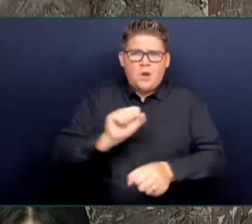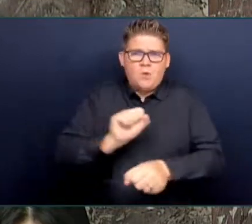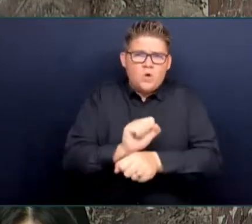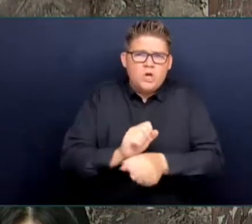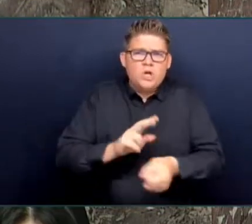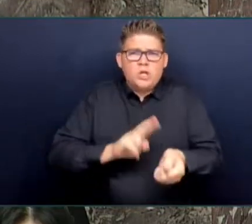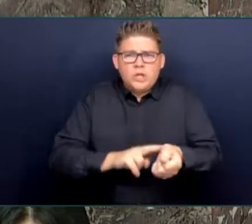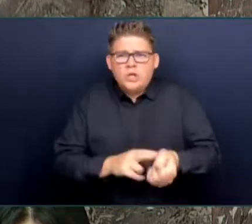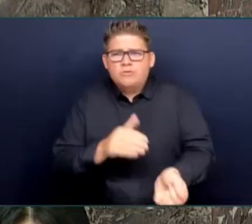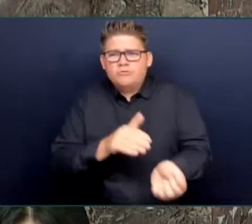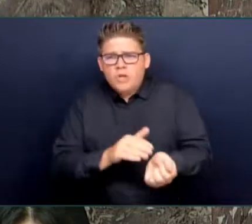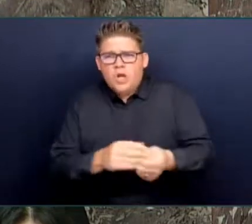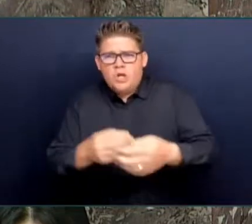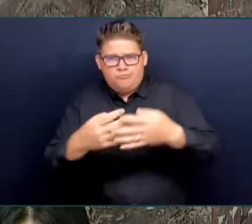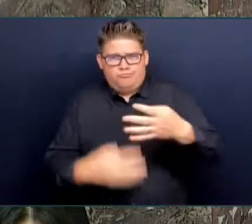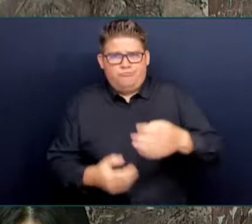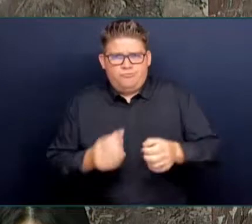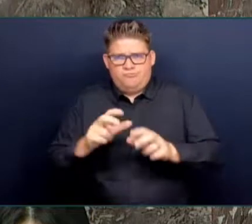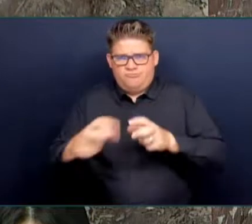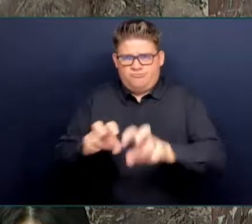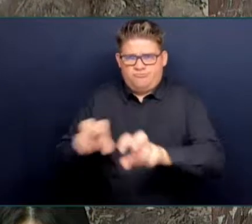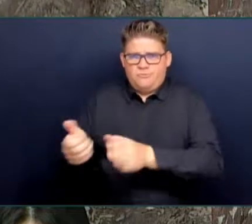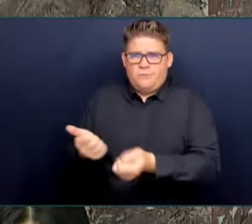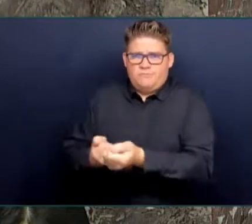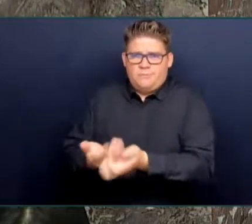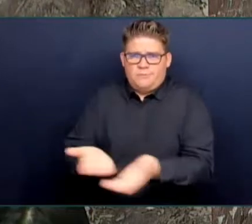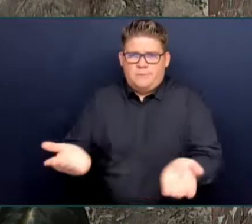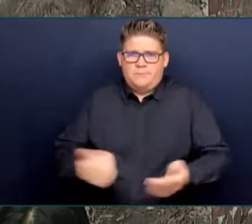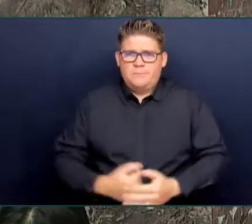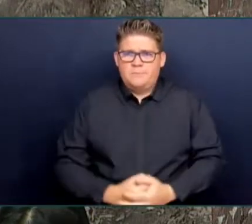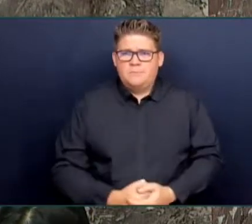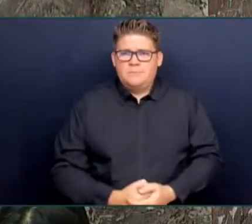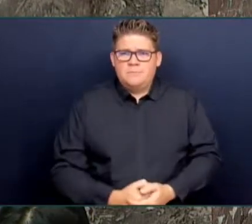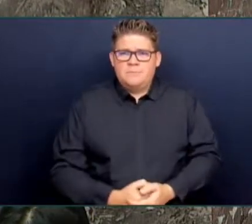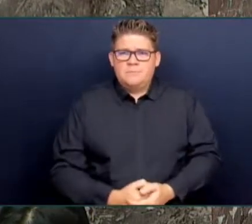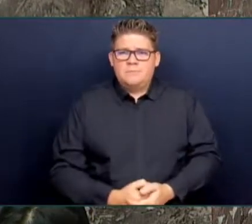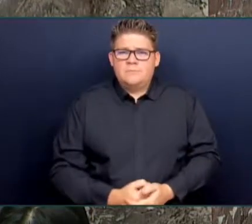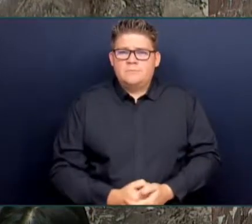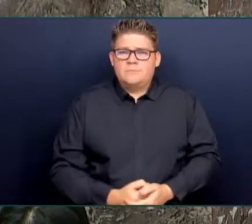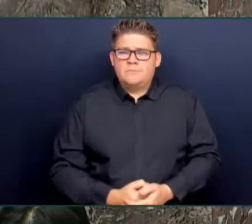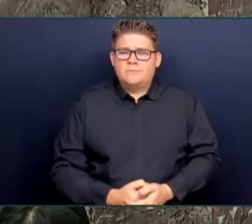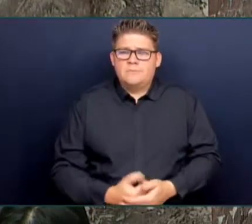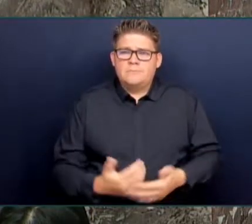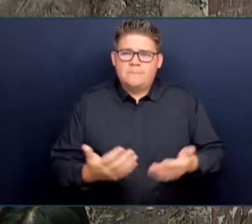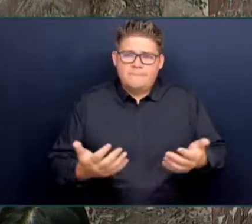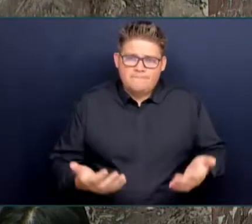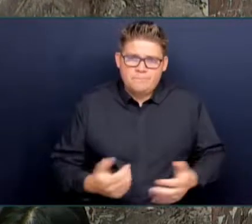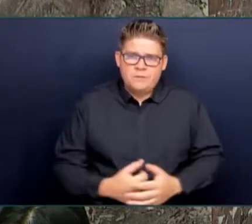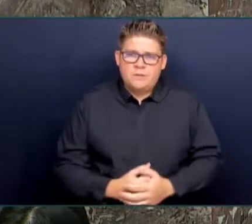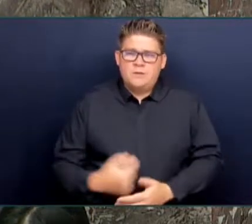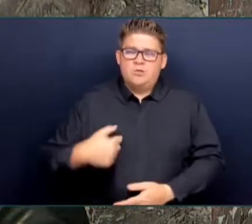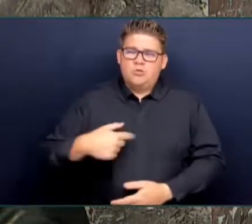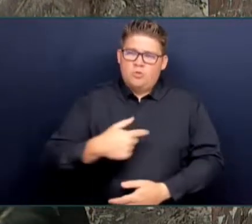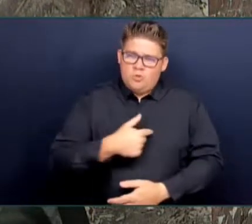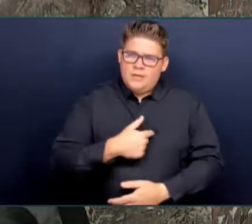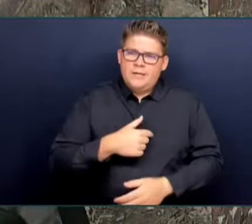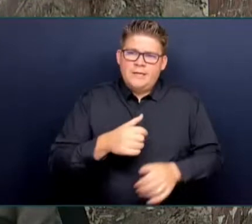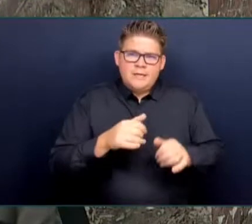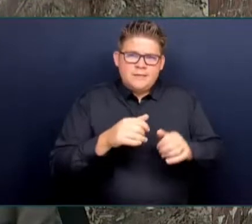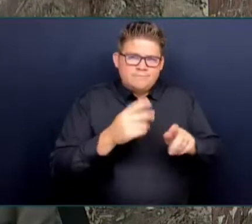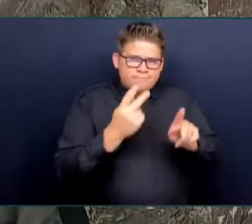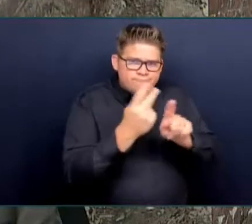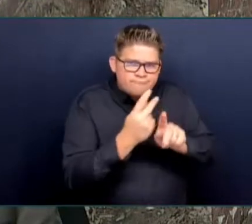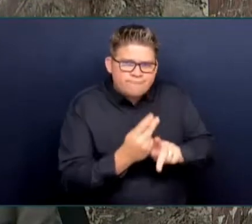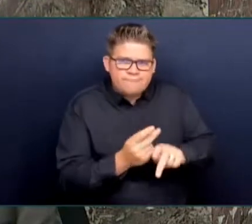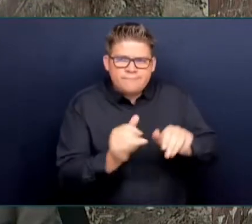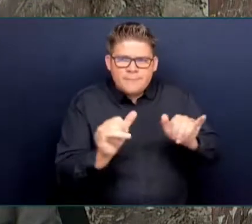Honourable Speaker, that's why we measure these things, Honourable Speaker. And the record, Honourable Speaker, that's why the